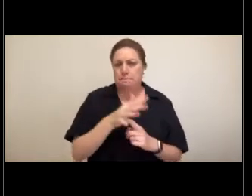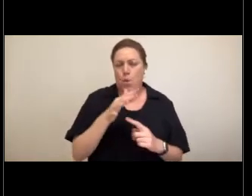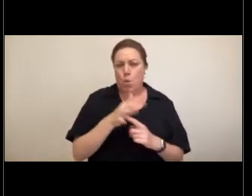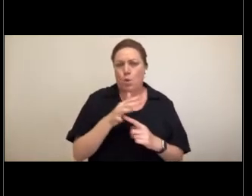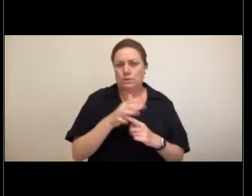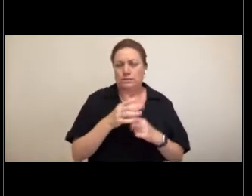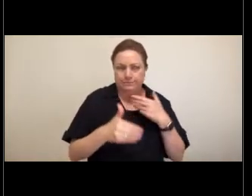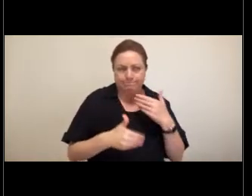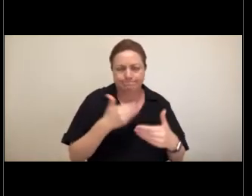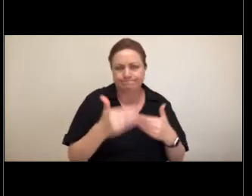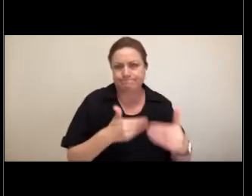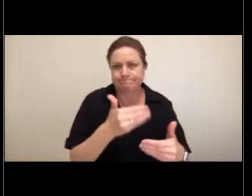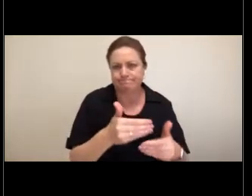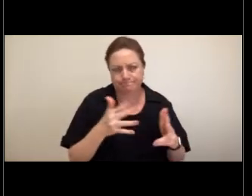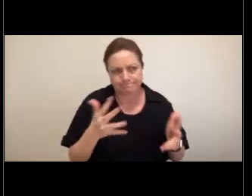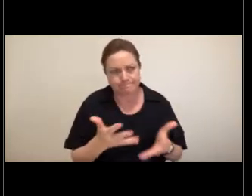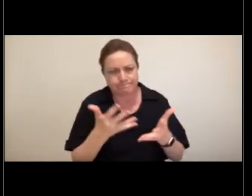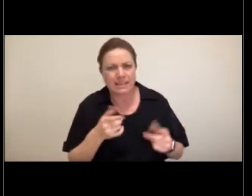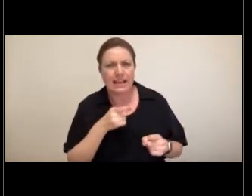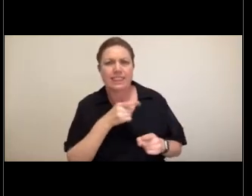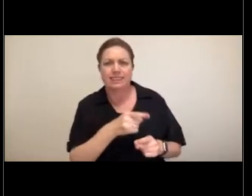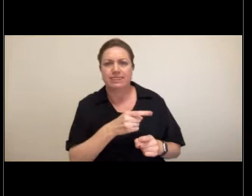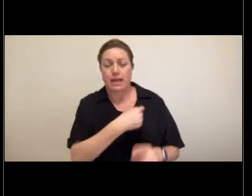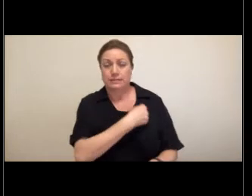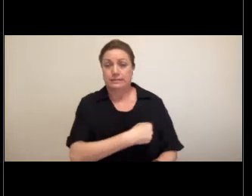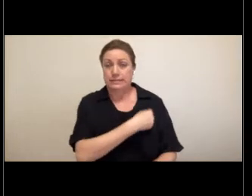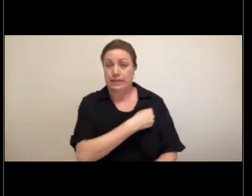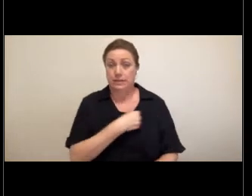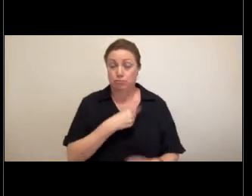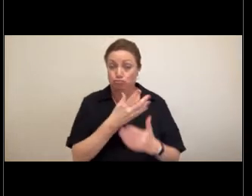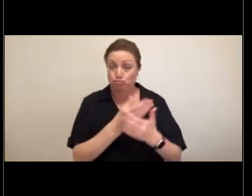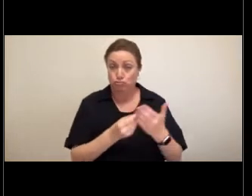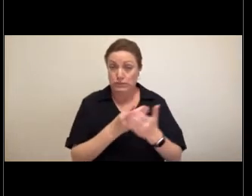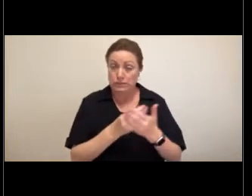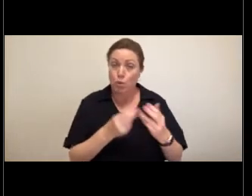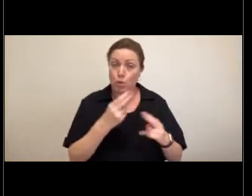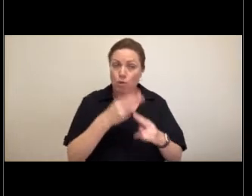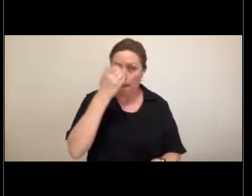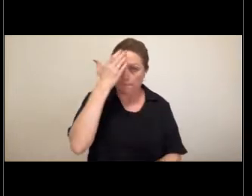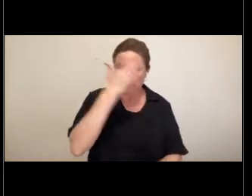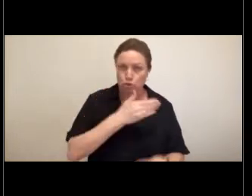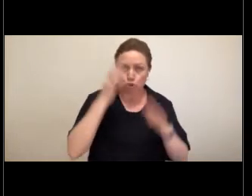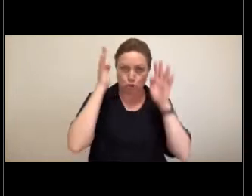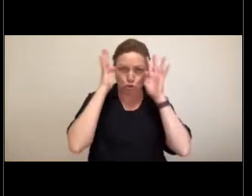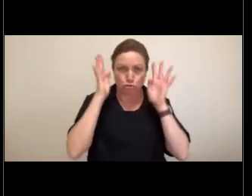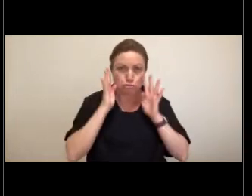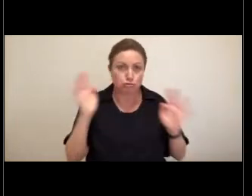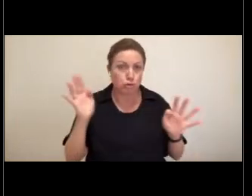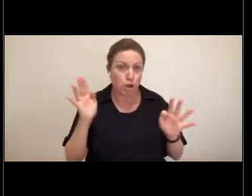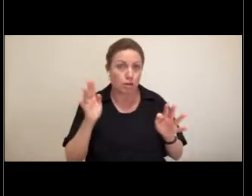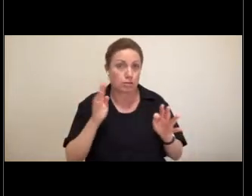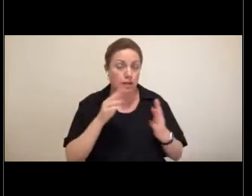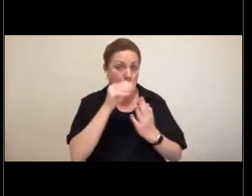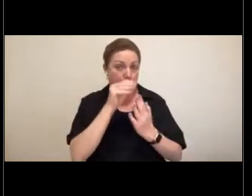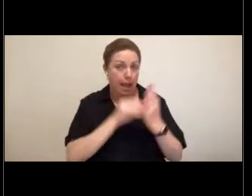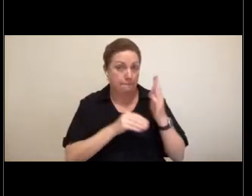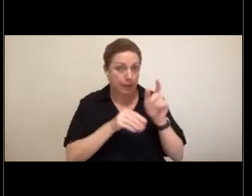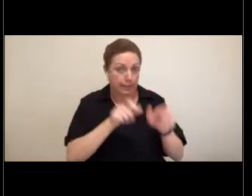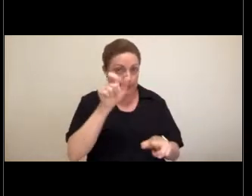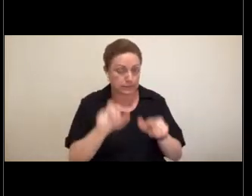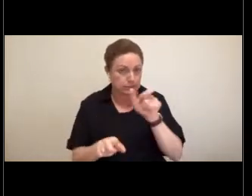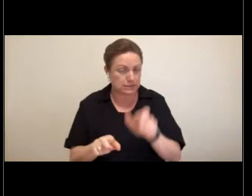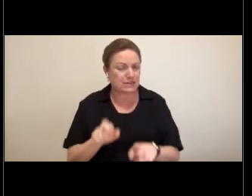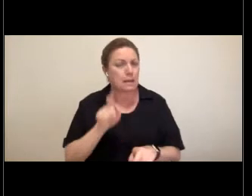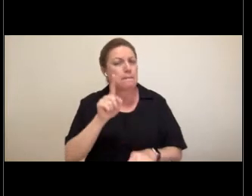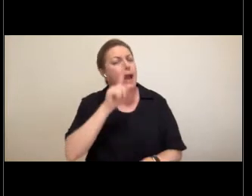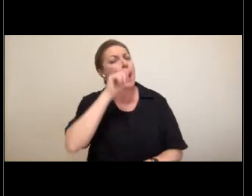is a dedicated resource for Aboriginal and Torres Strait Islander applicants, but we recommend it for everyone to get a better